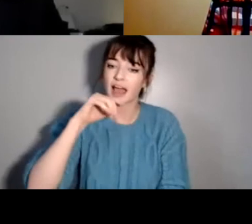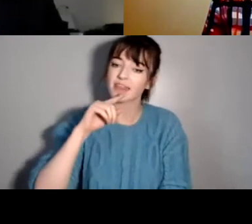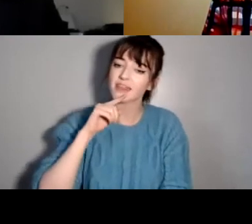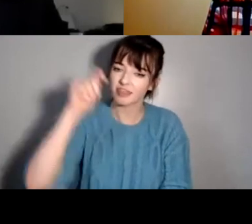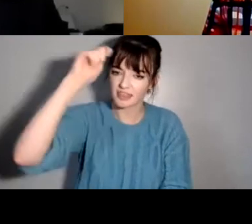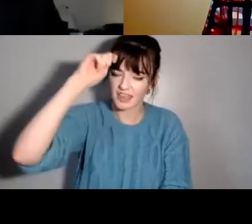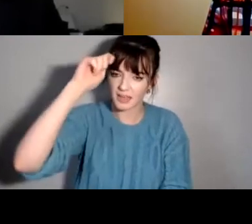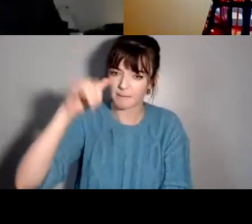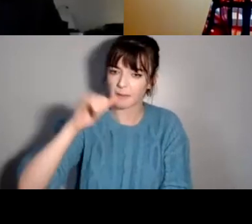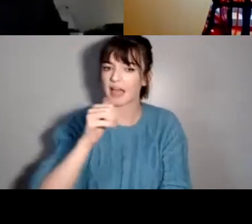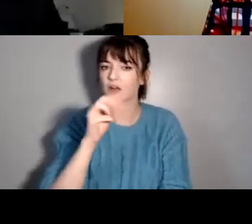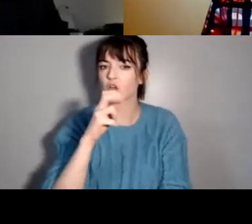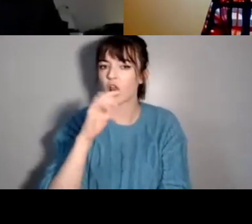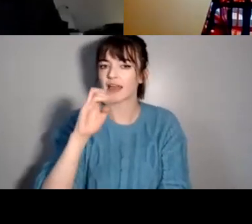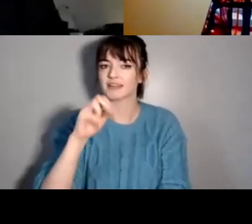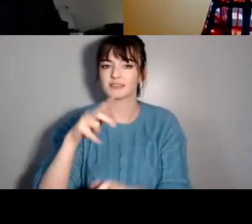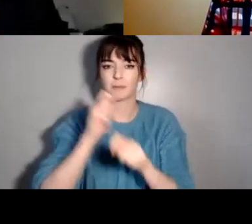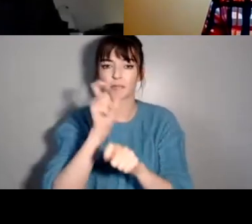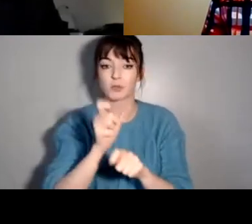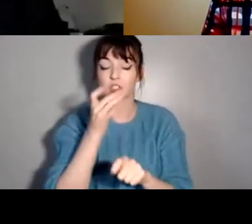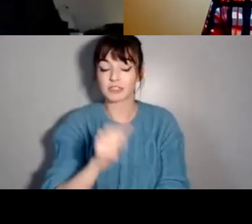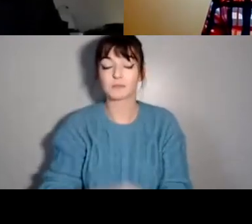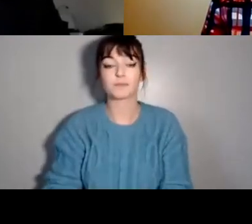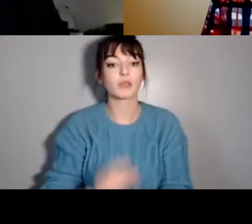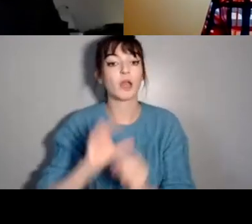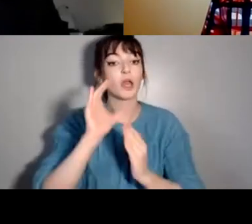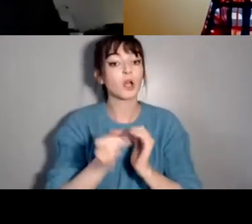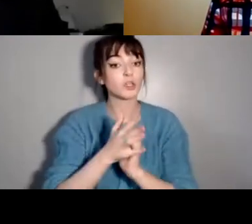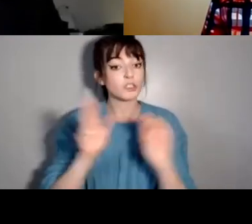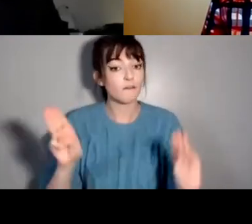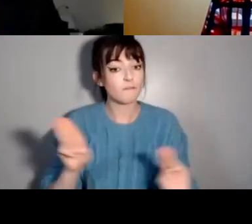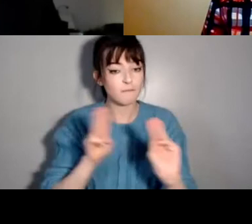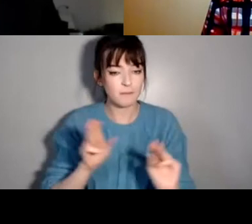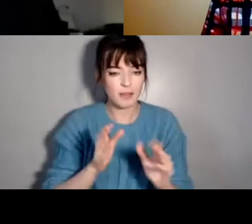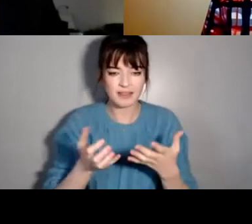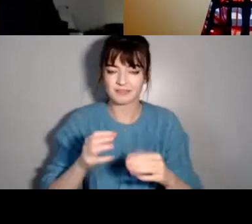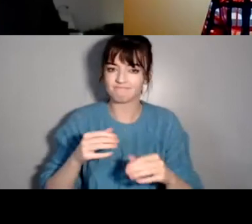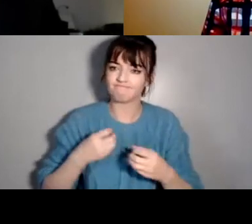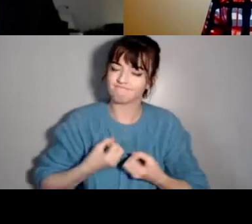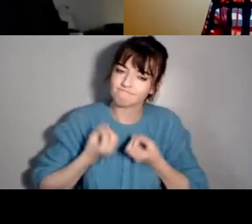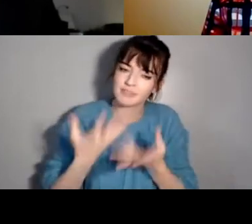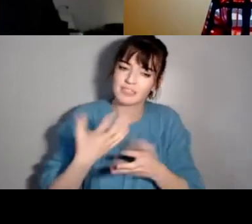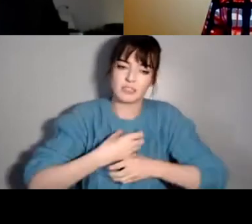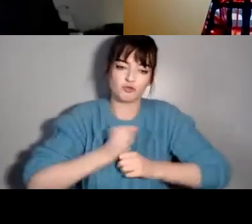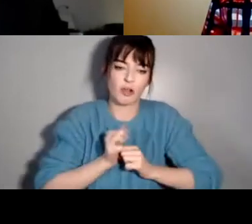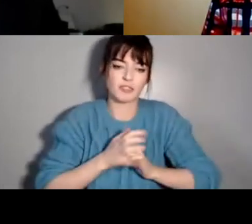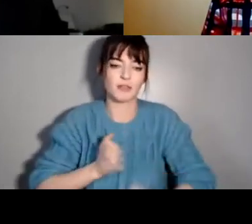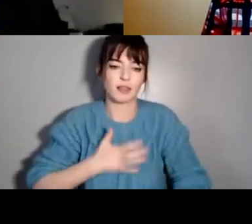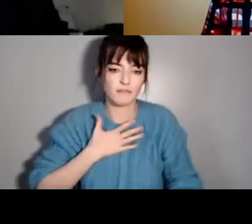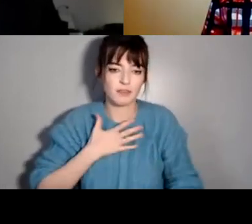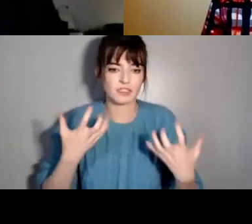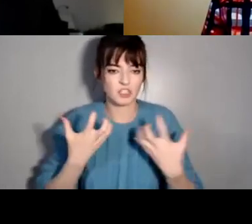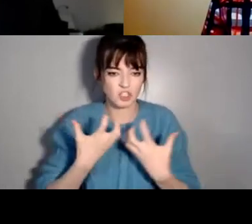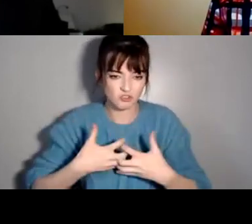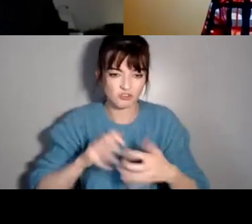the costs of the impact of people expressing their stress of living in a congregated setting through challenging behaviour